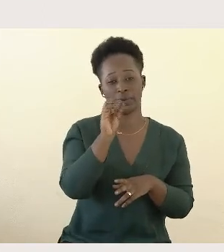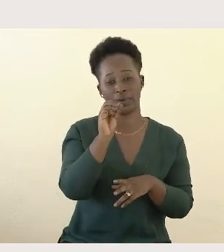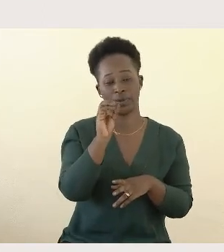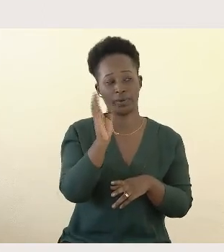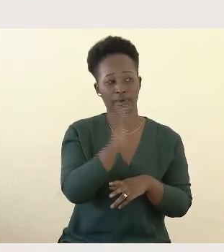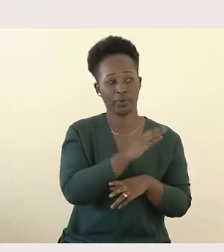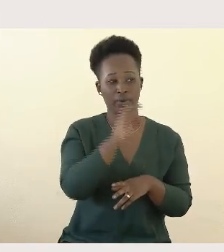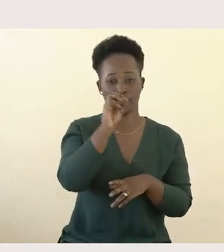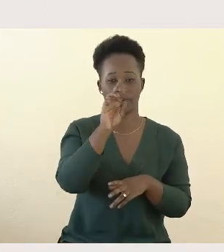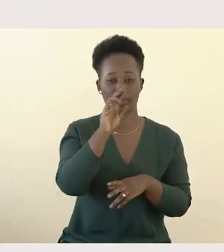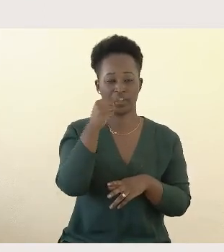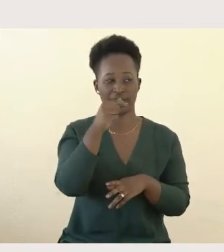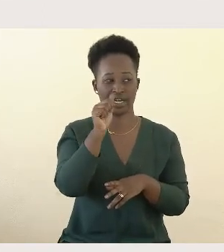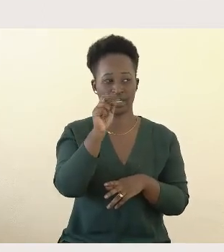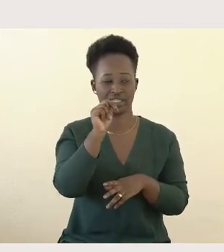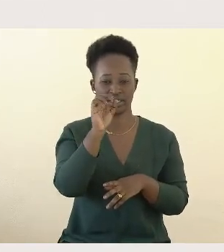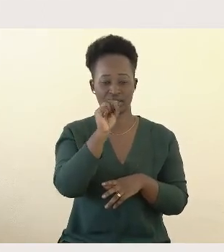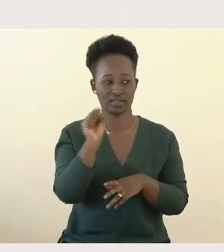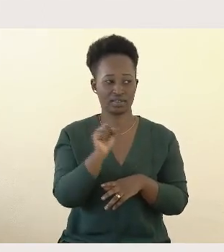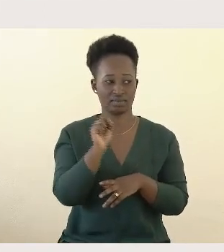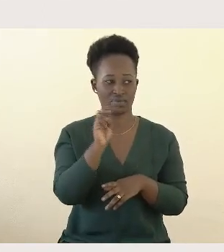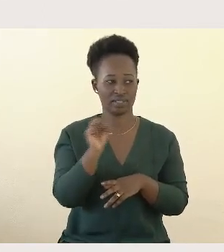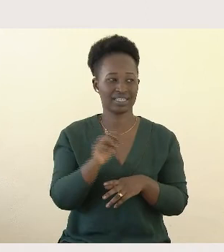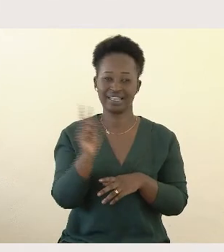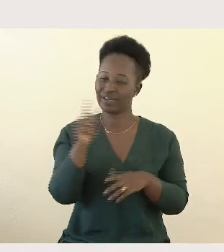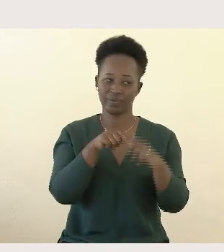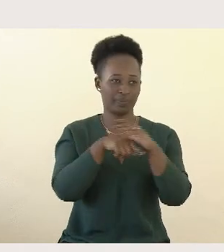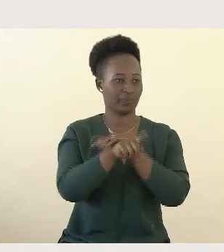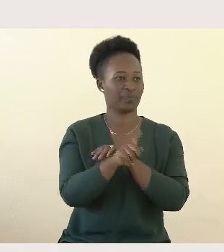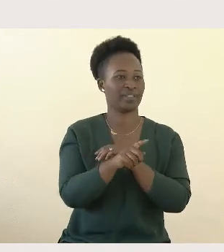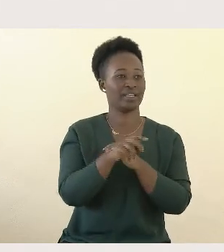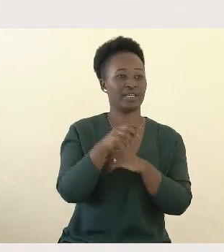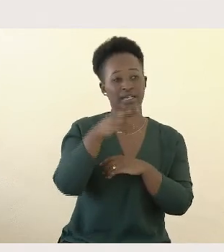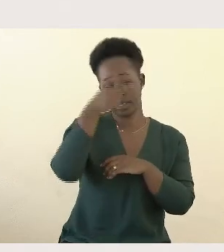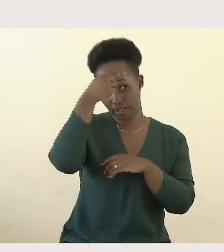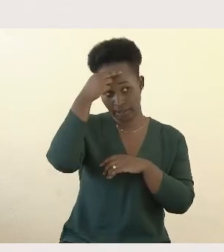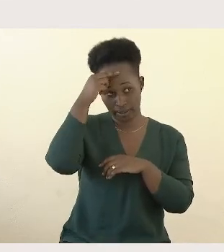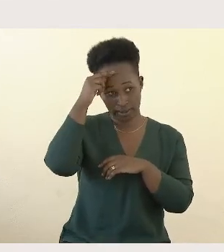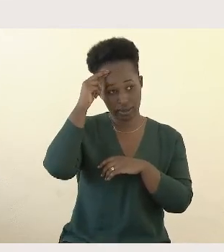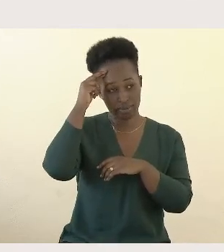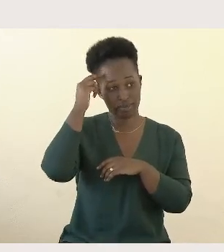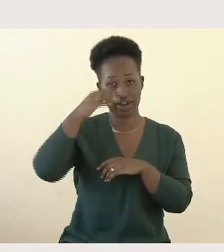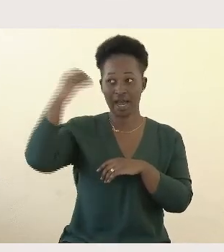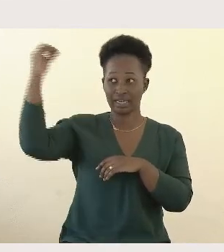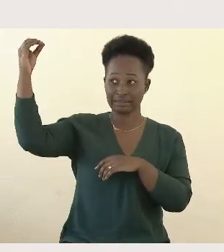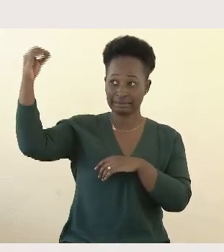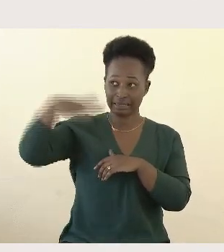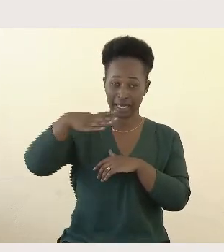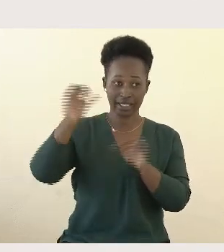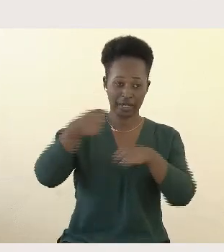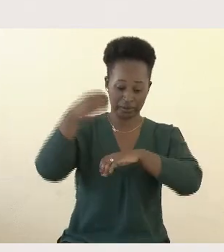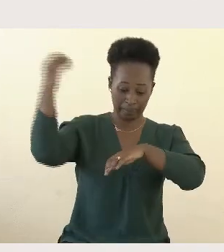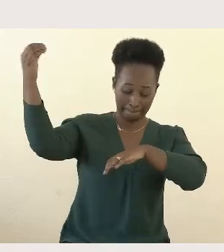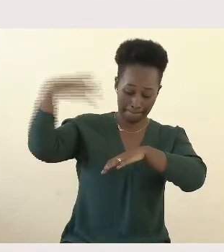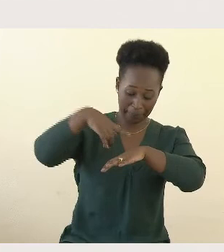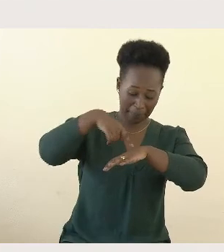other microorganisms cannot enter. Radiations. That's why the sunlight cannot penetrate and enter into your skin. The skin